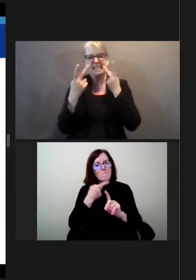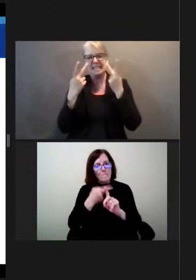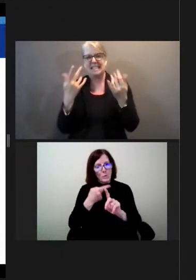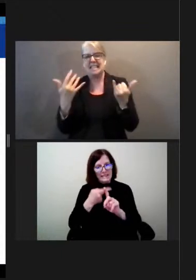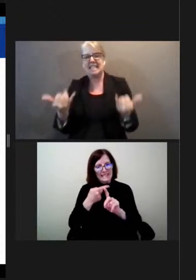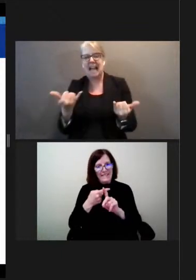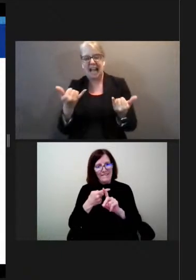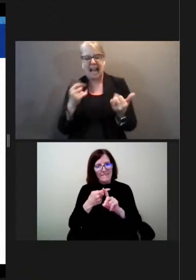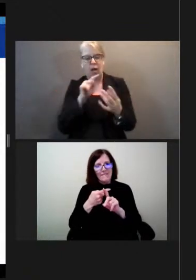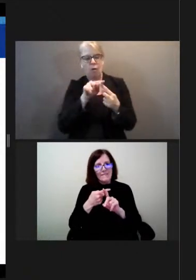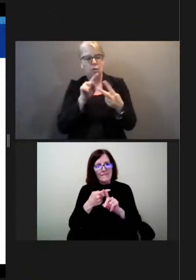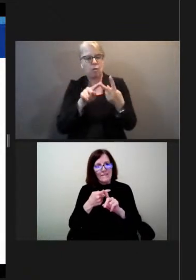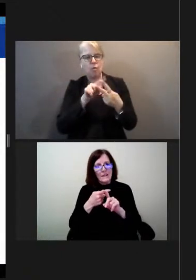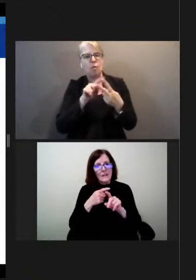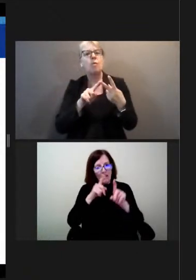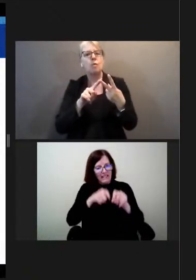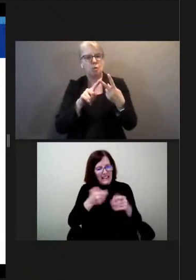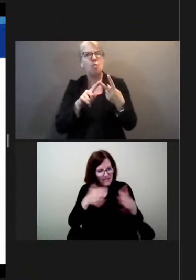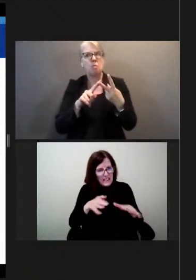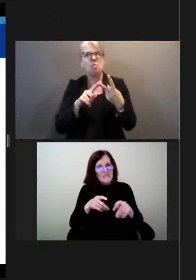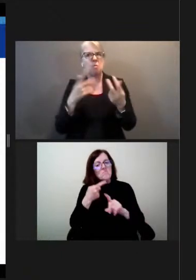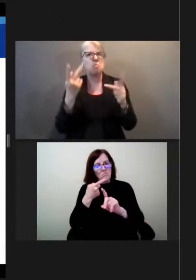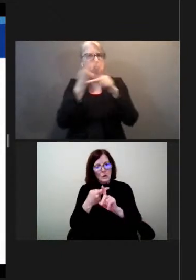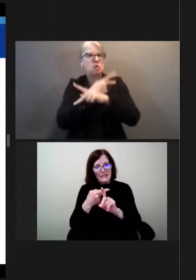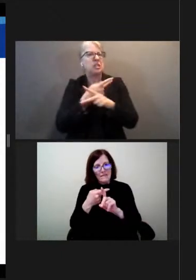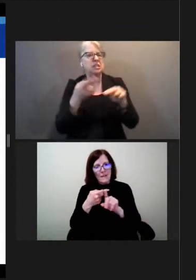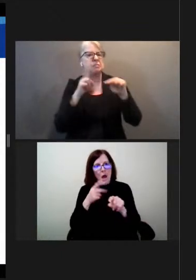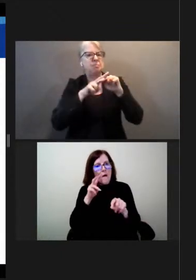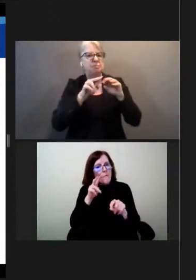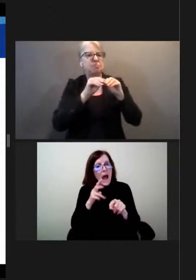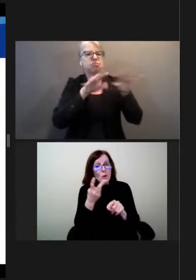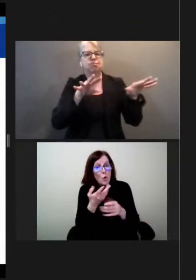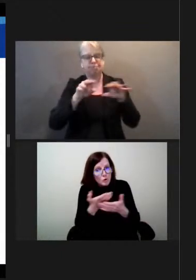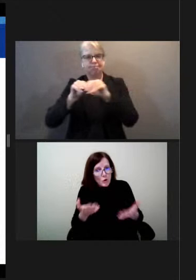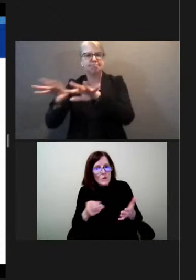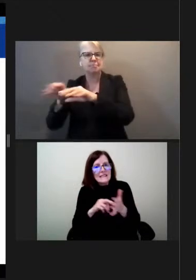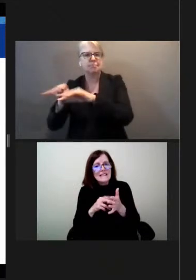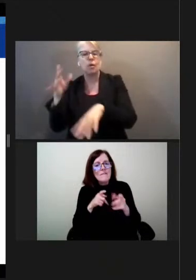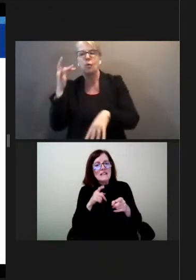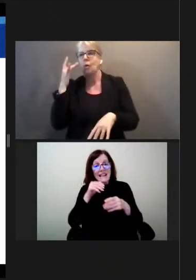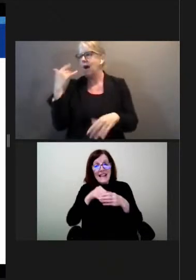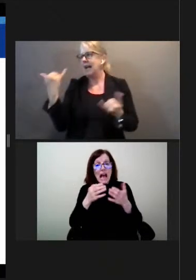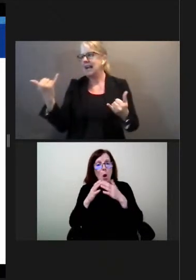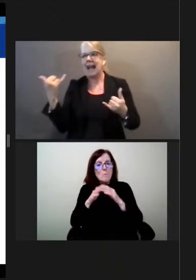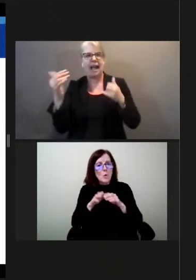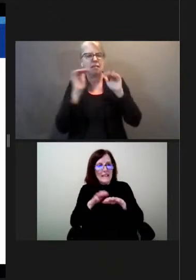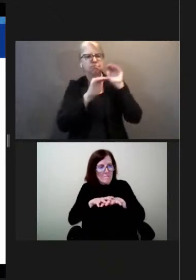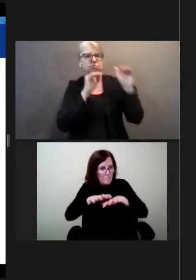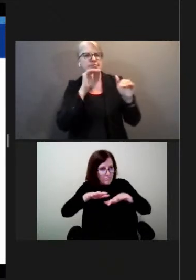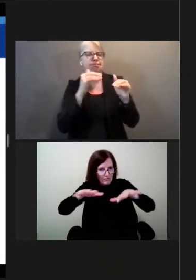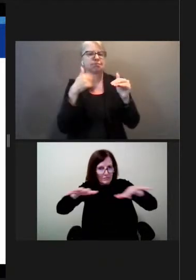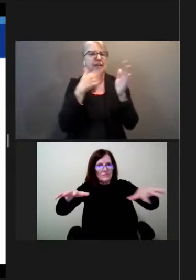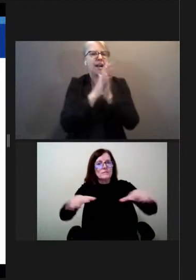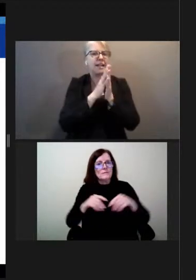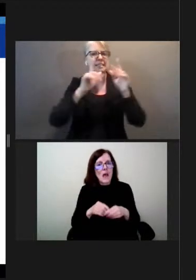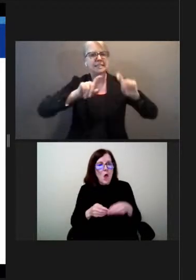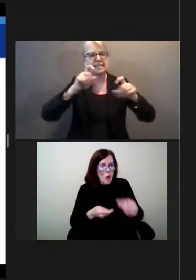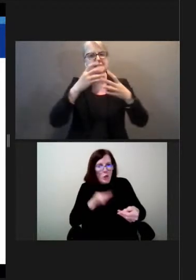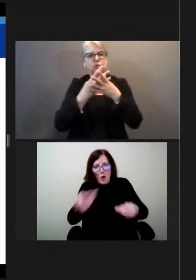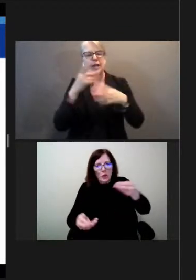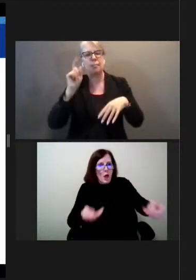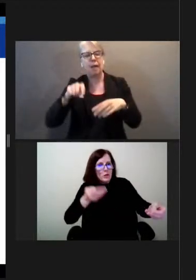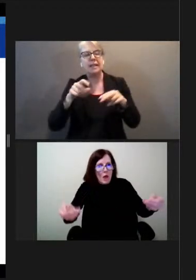much increased transmission in the community. The first is demand for testing by people who need testing, as well as